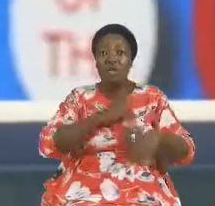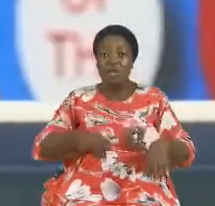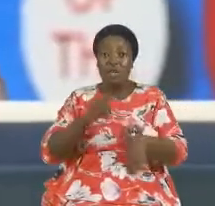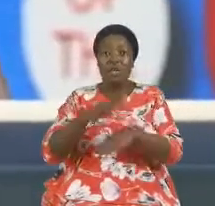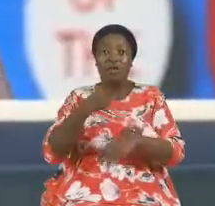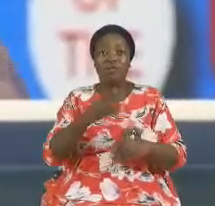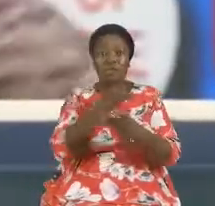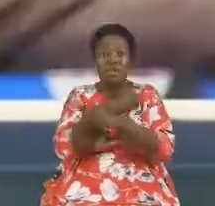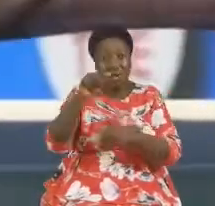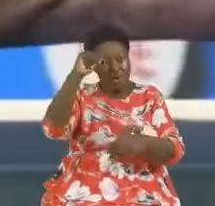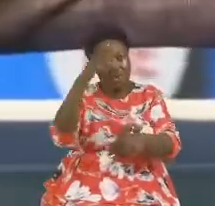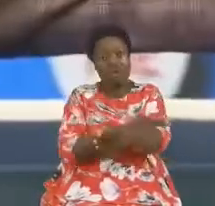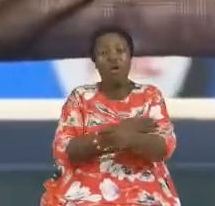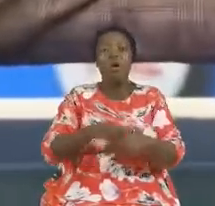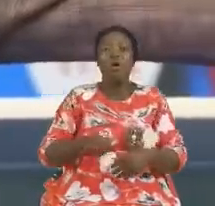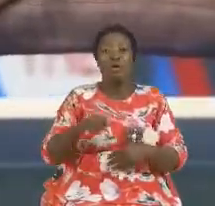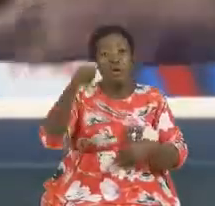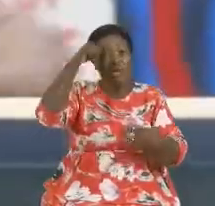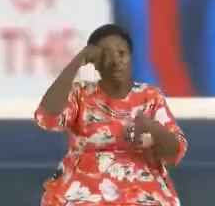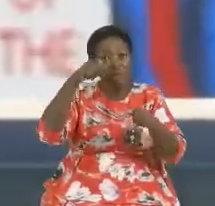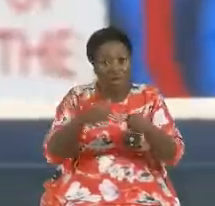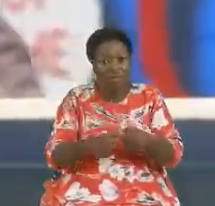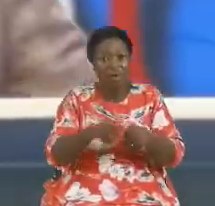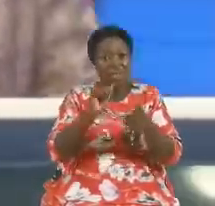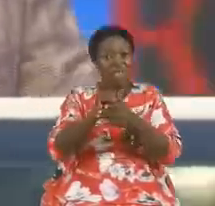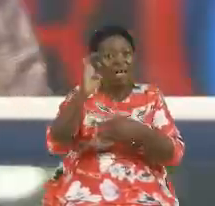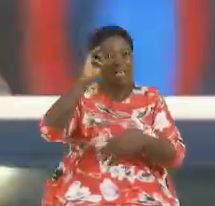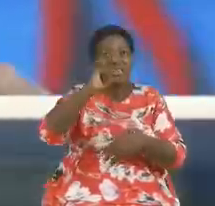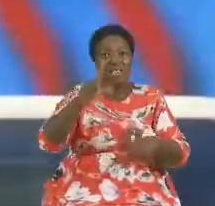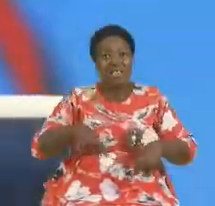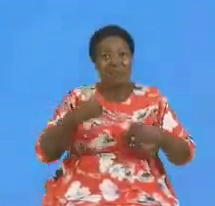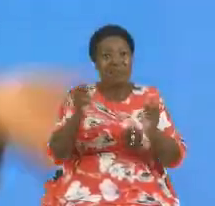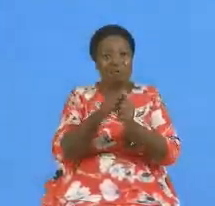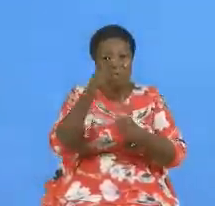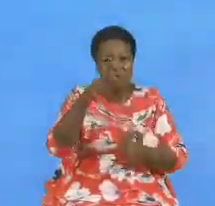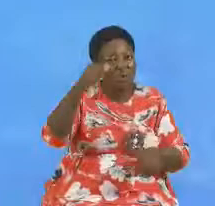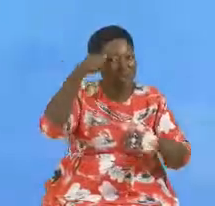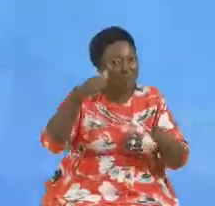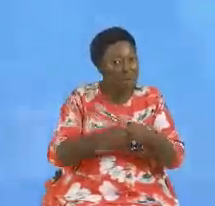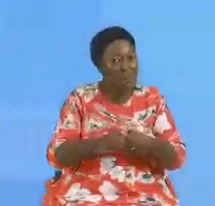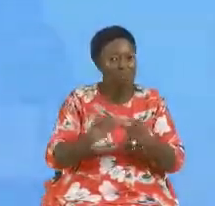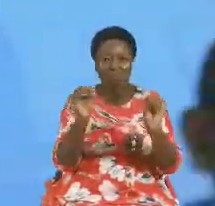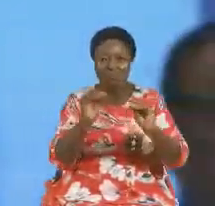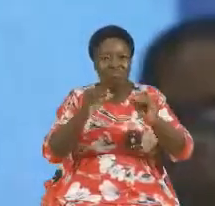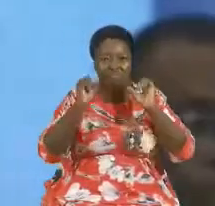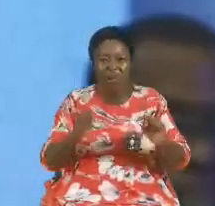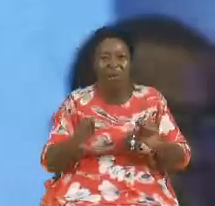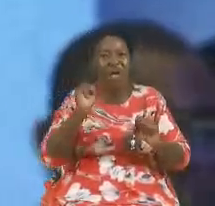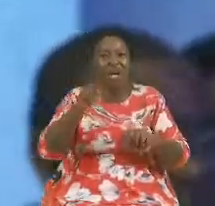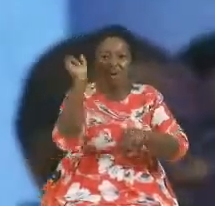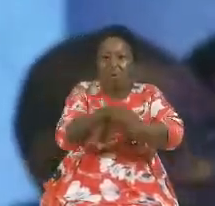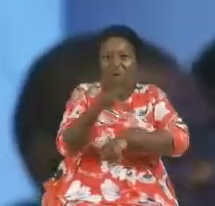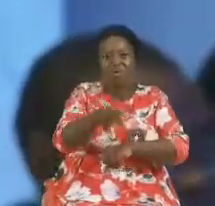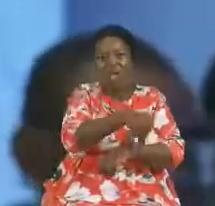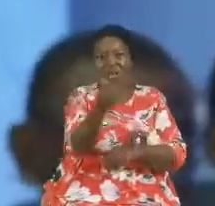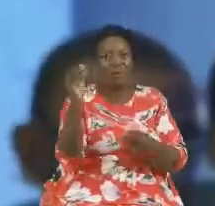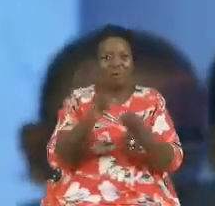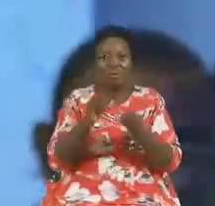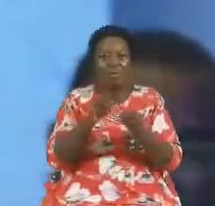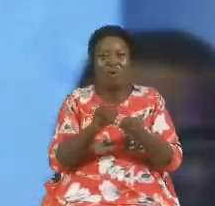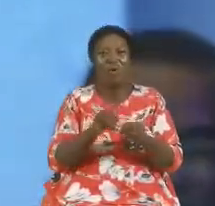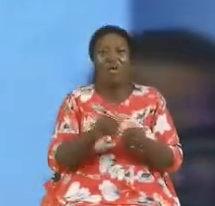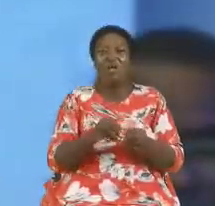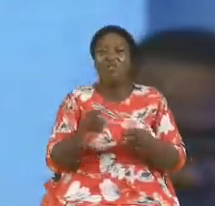from the kingdom of darkness to the kingdom of his dear son. Remember, he's living with you. Remember,